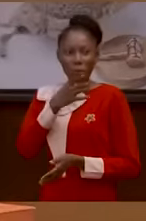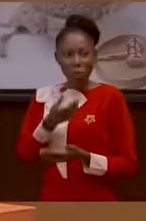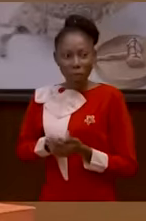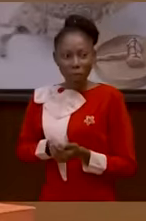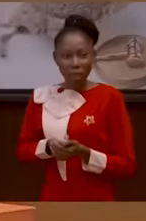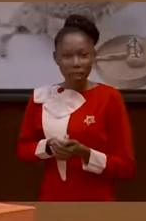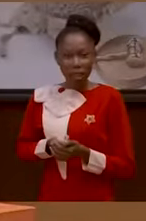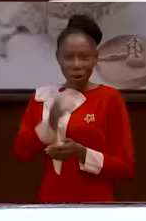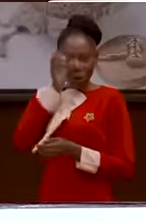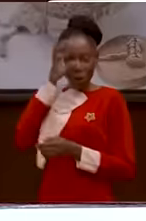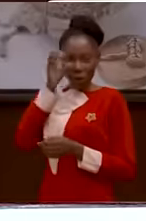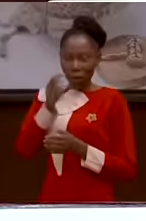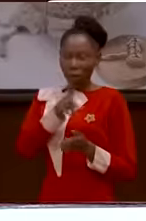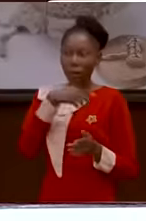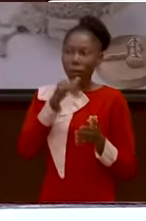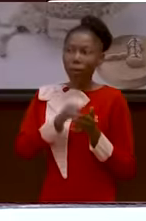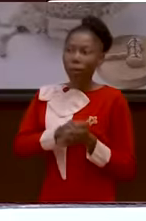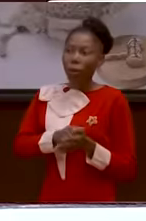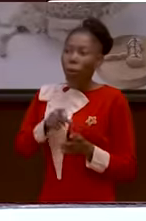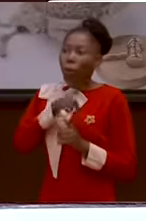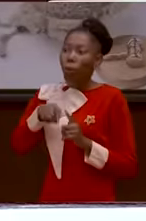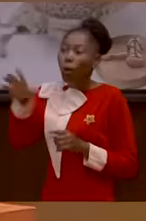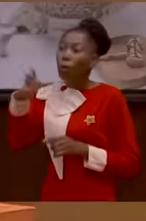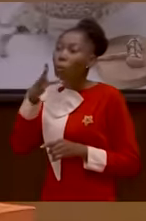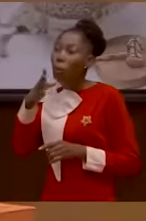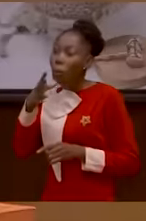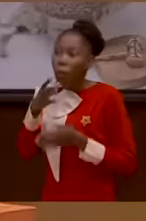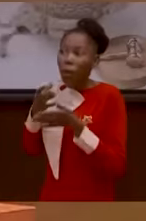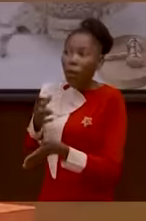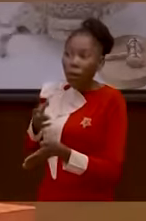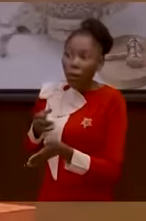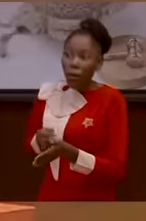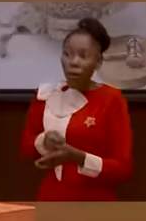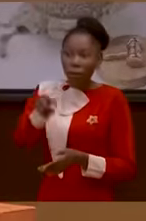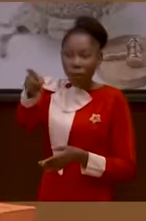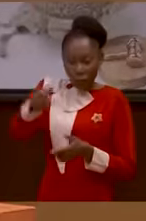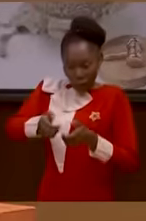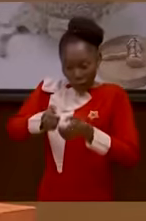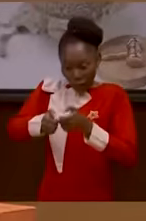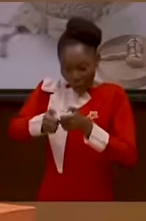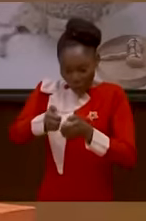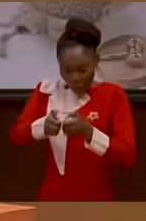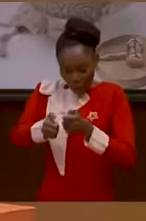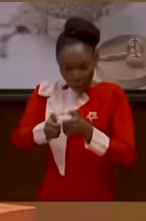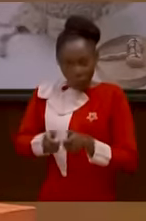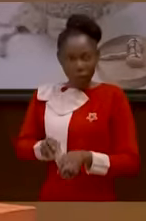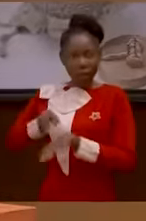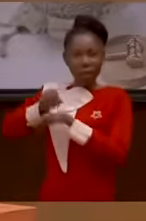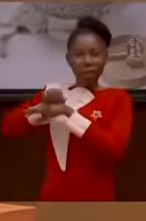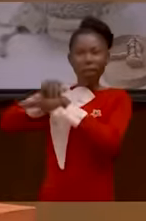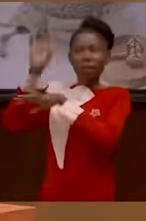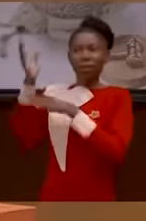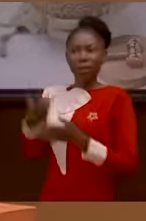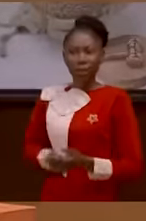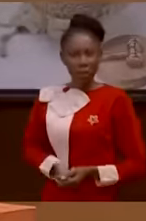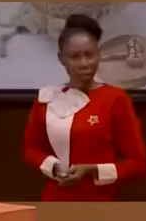your mom there when she was called a witch? She texted my brother. She told my younger brother that she should keep